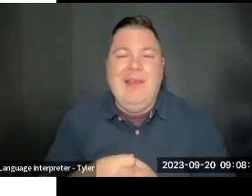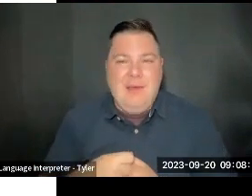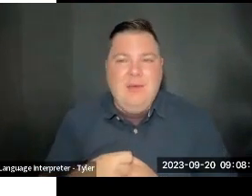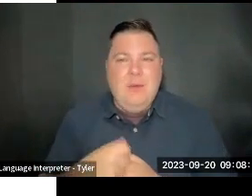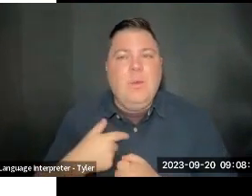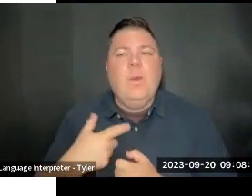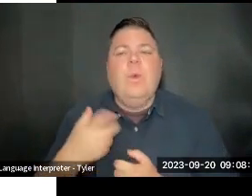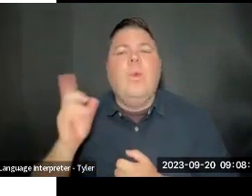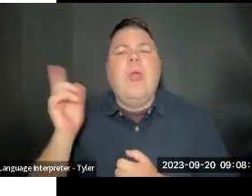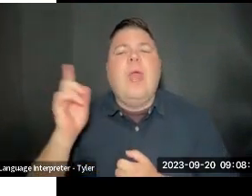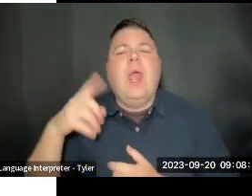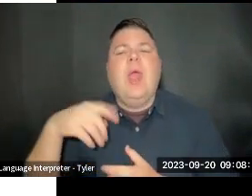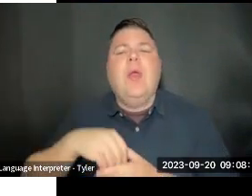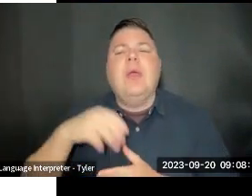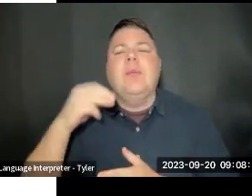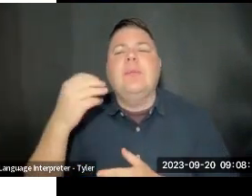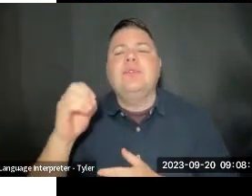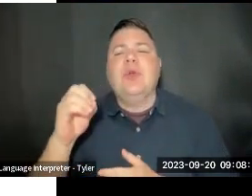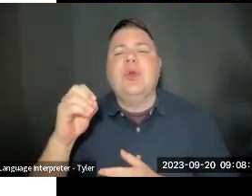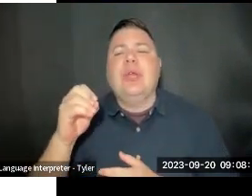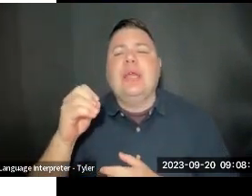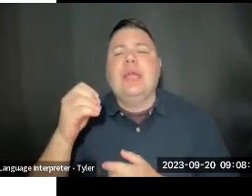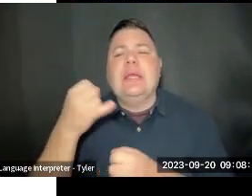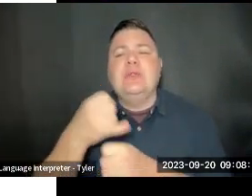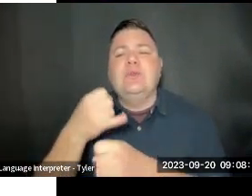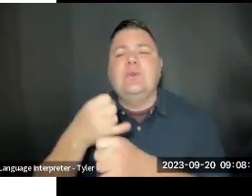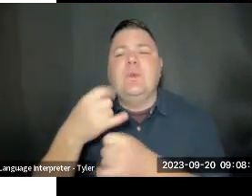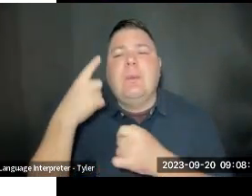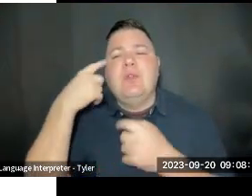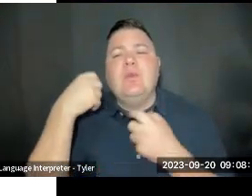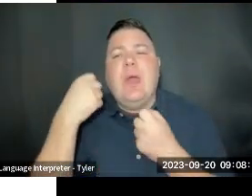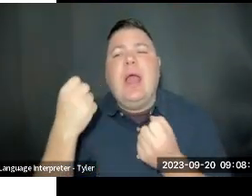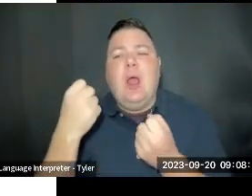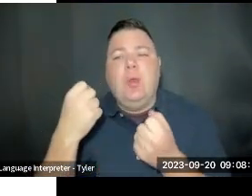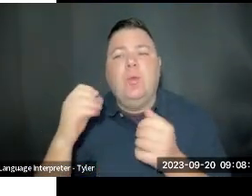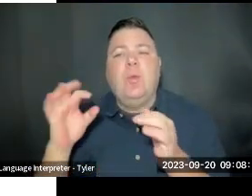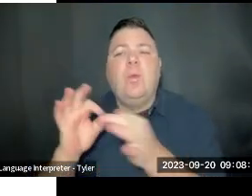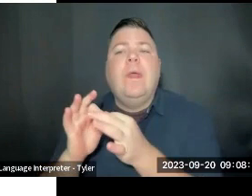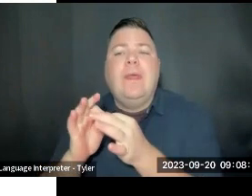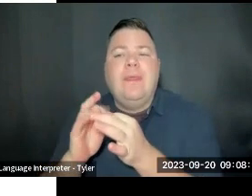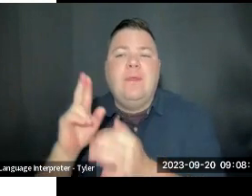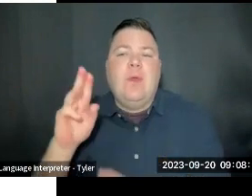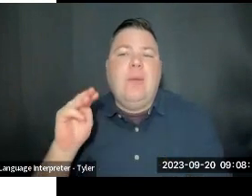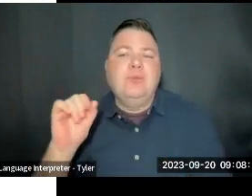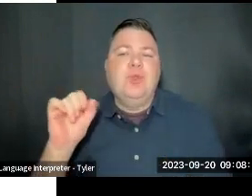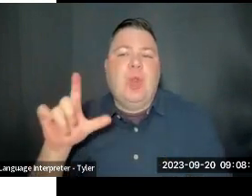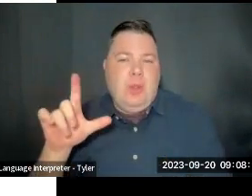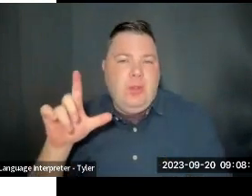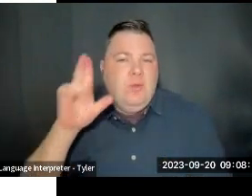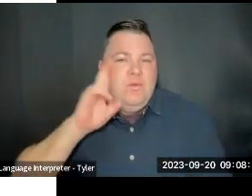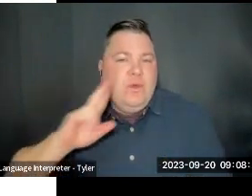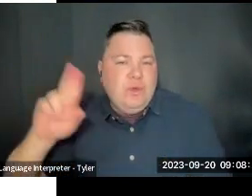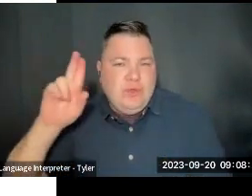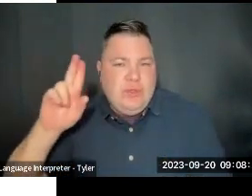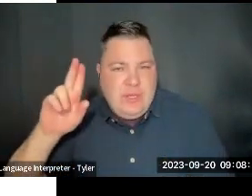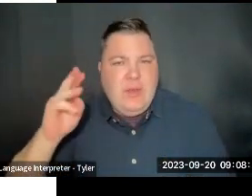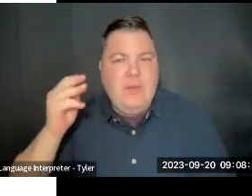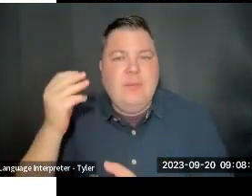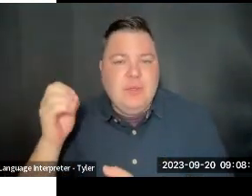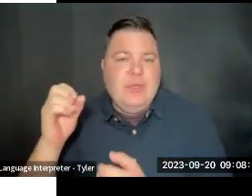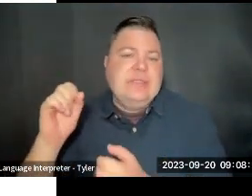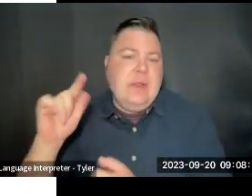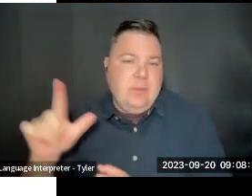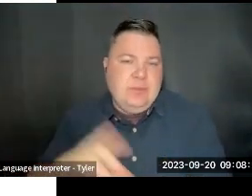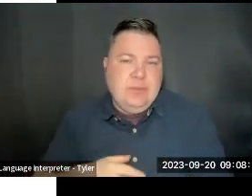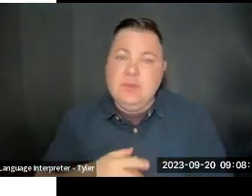the Missouri Institute of Mental Health with the University of Missouri St. Louis. And so on behalf of Missouri's